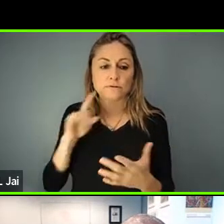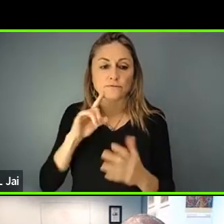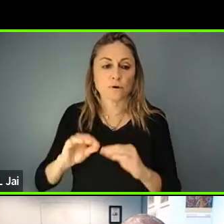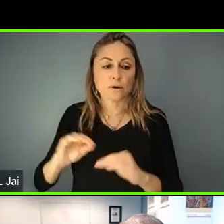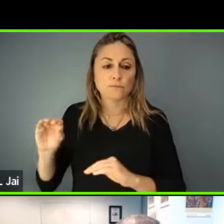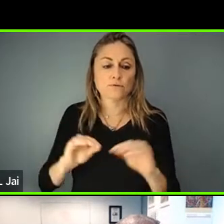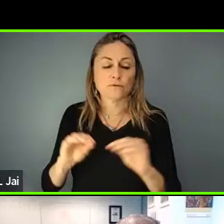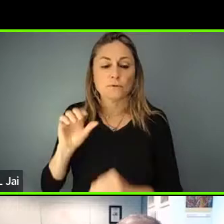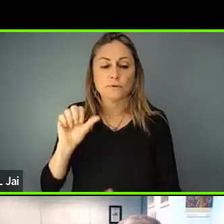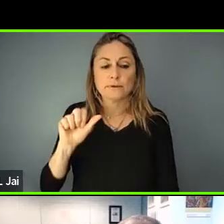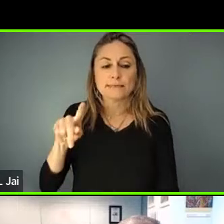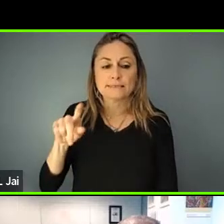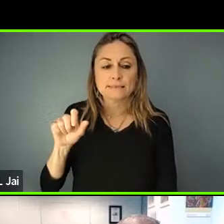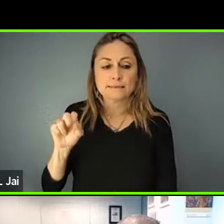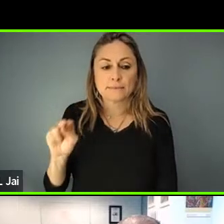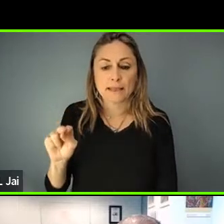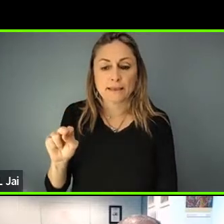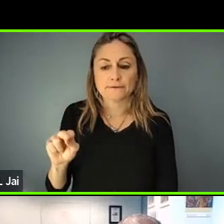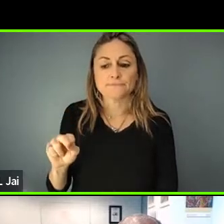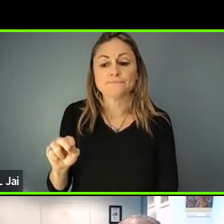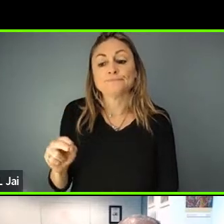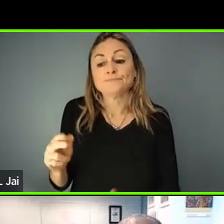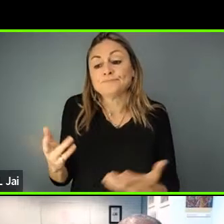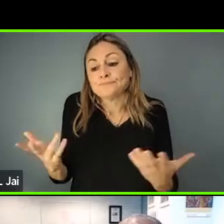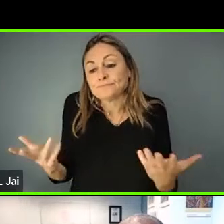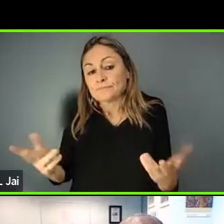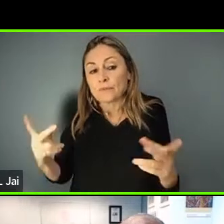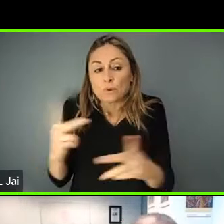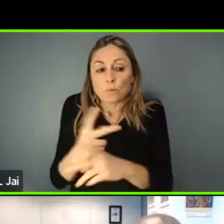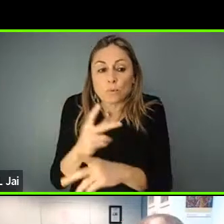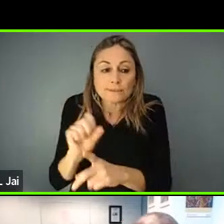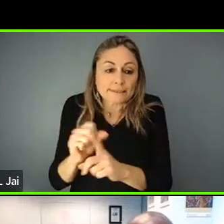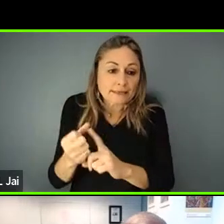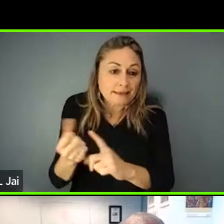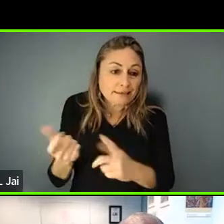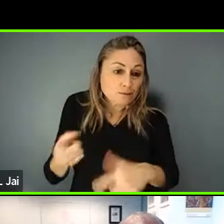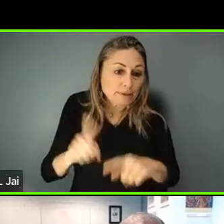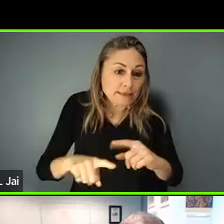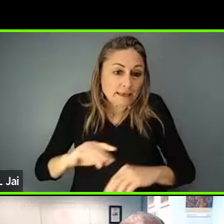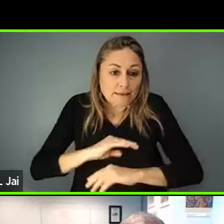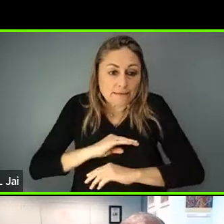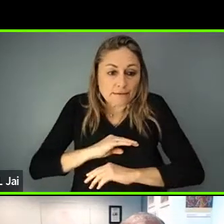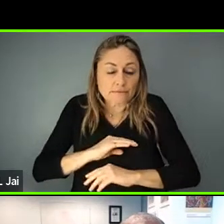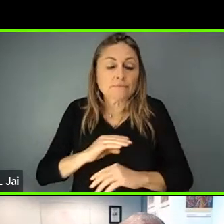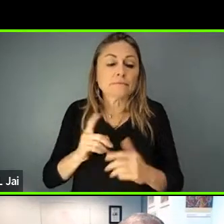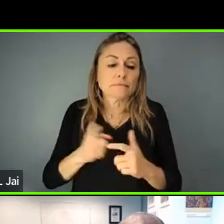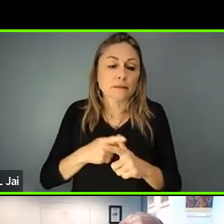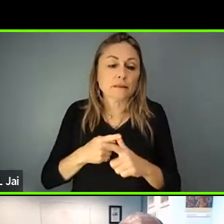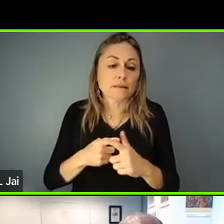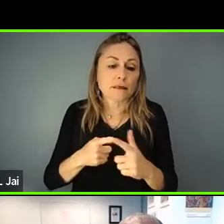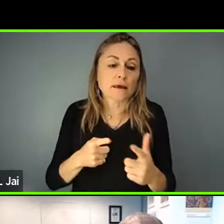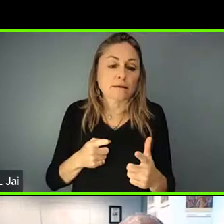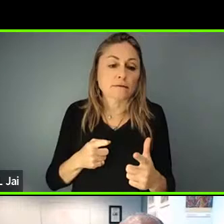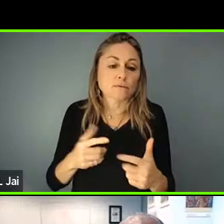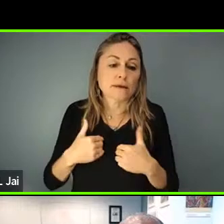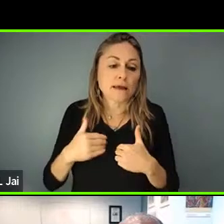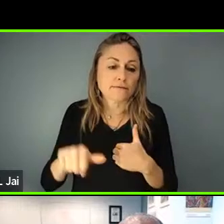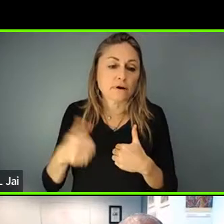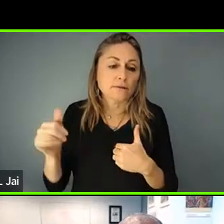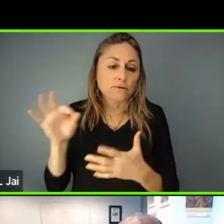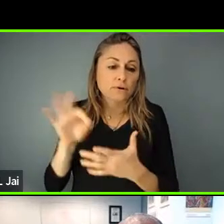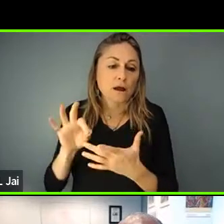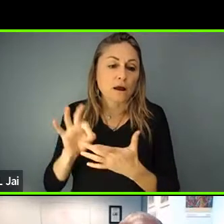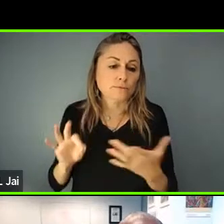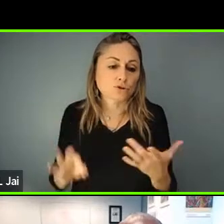So if worse comes to worse and we cannot meet that, we do have options